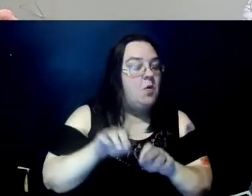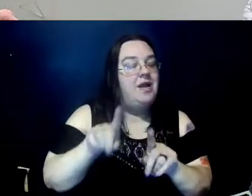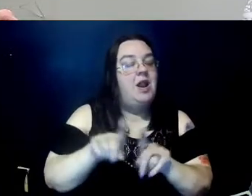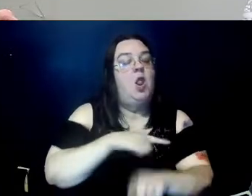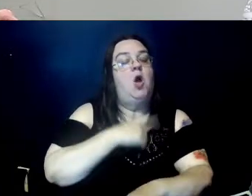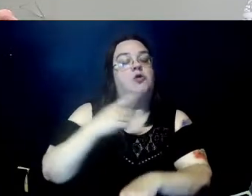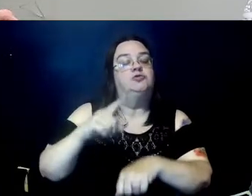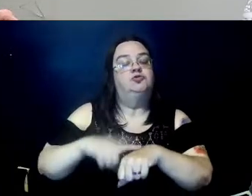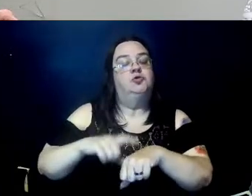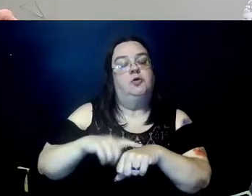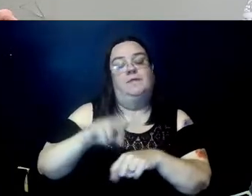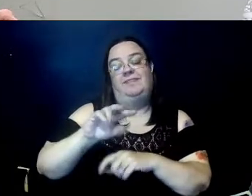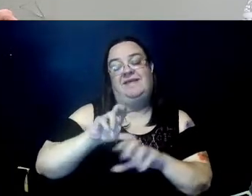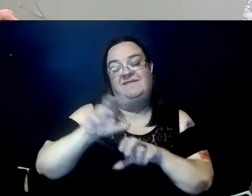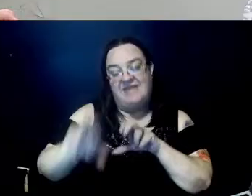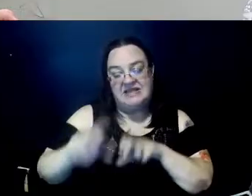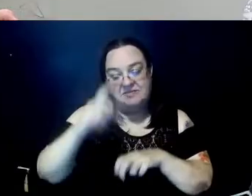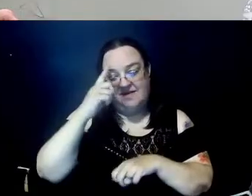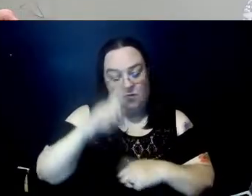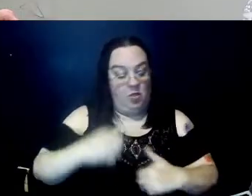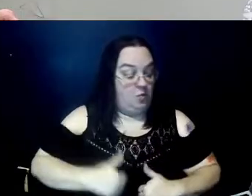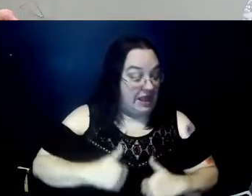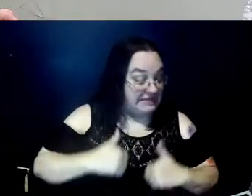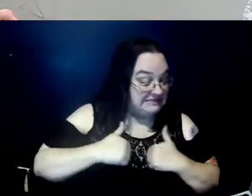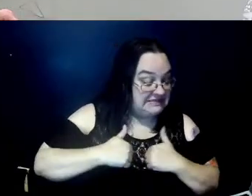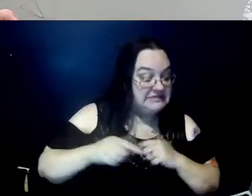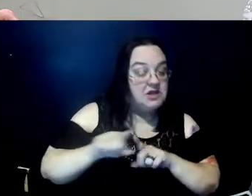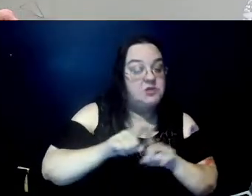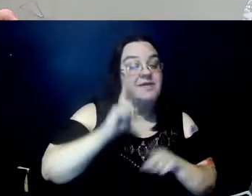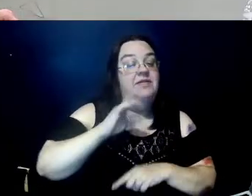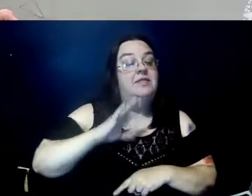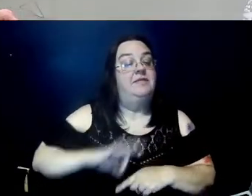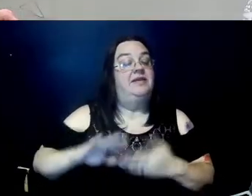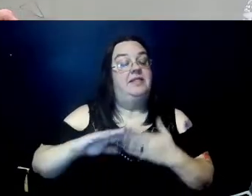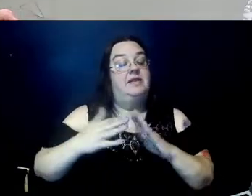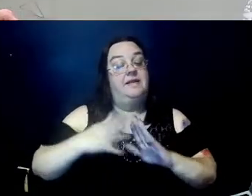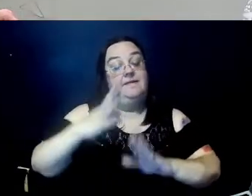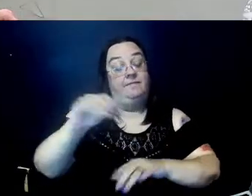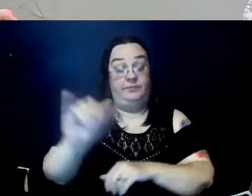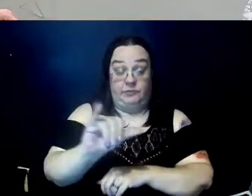for the residents and for the good of the town. And remember,